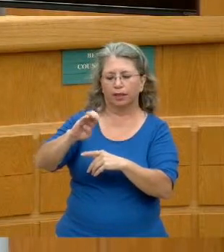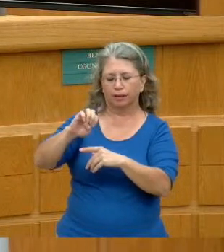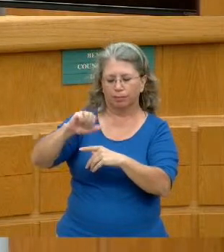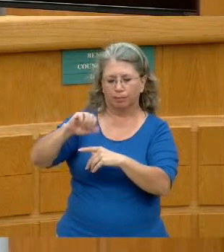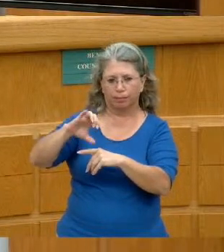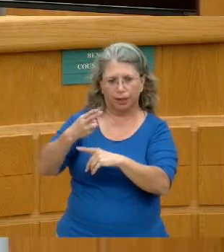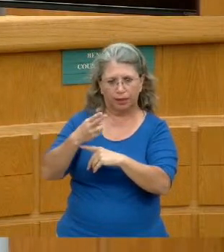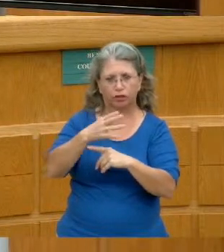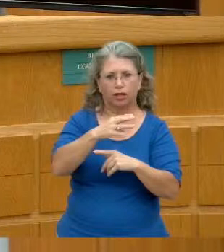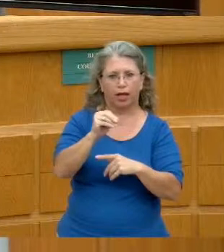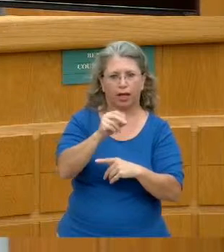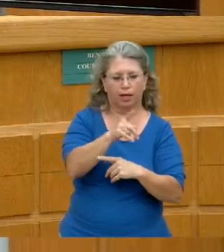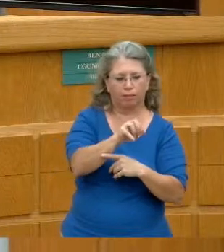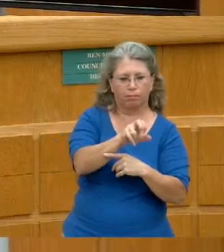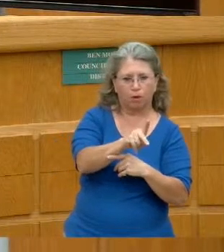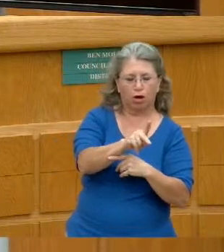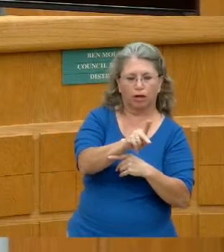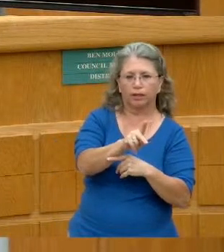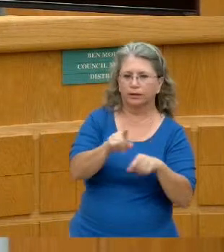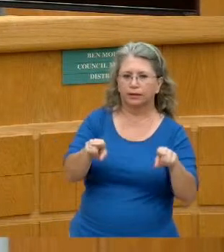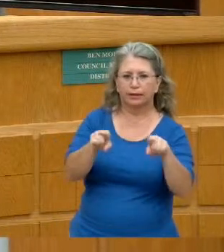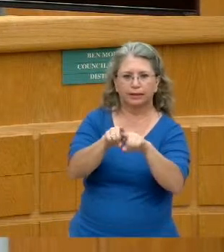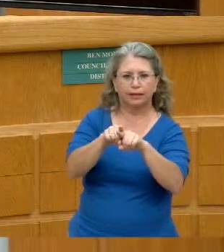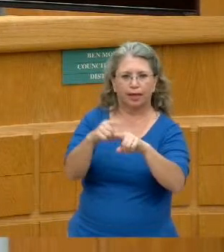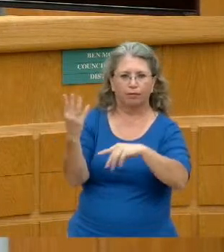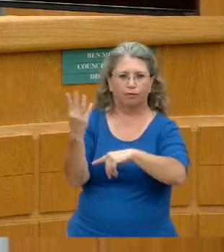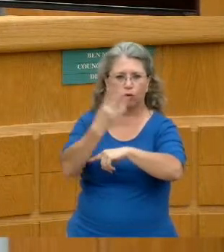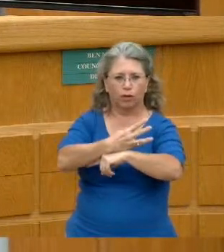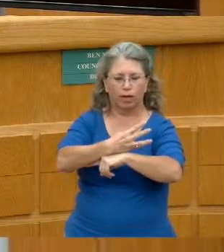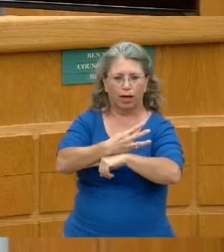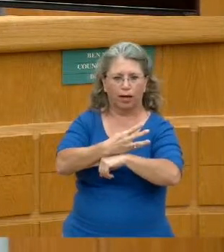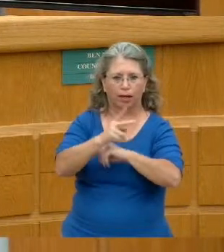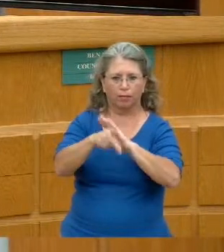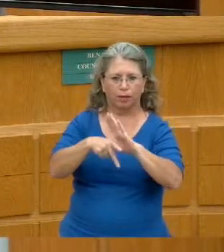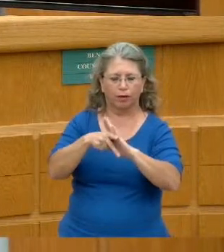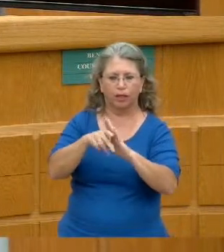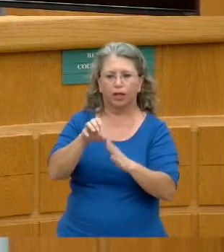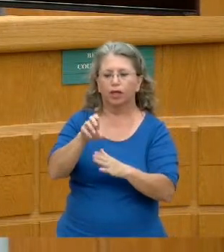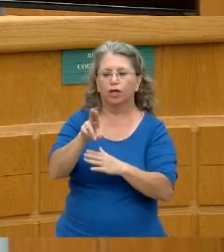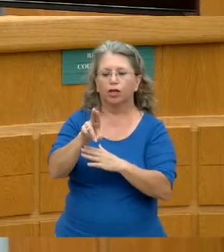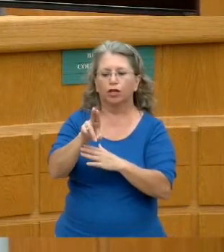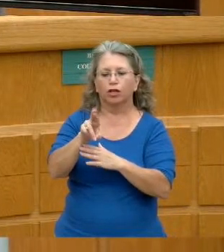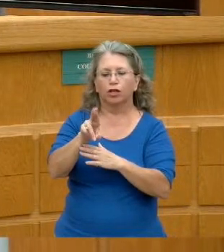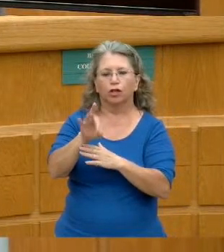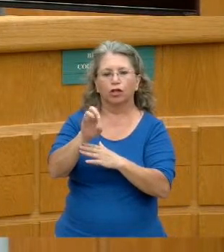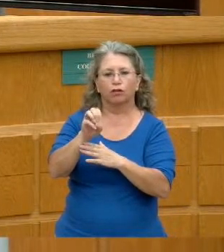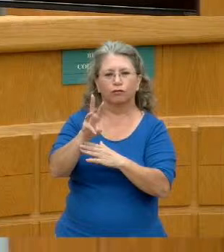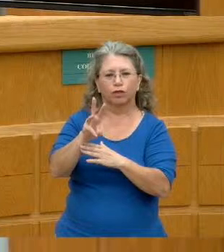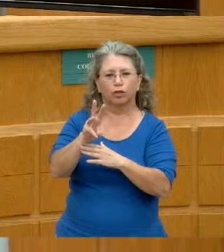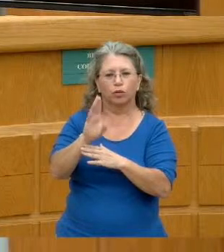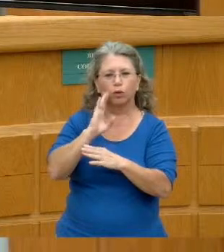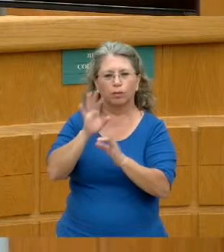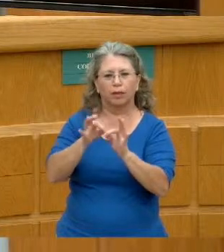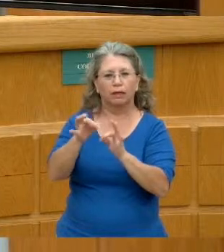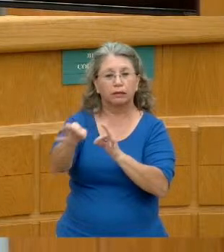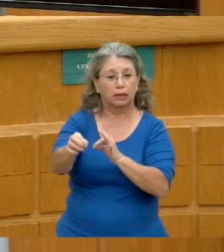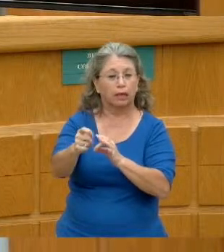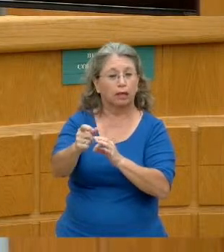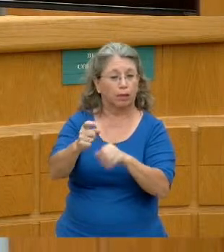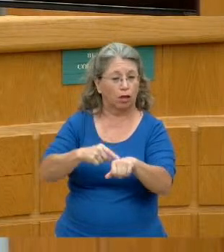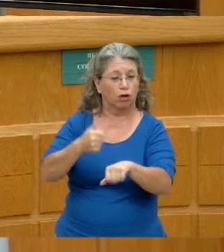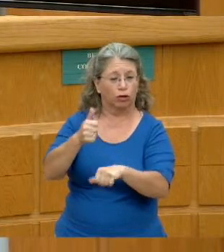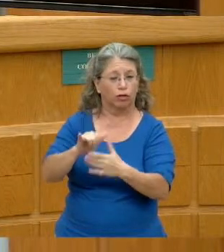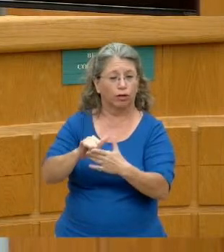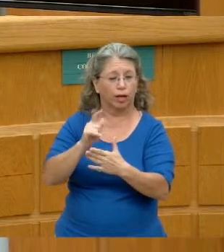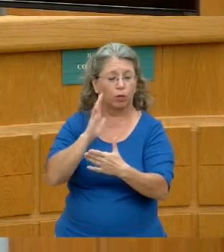the park access. It's the same 4-day period. The curfew is a little bit longer of a period, and that's one of the things we're going to go over here